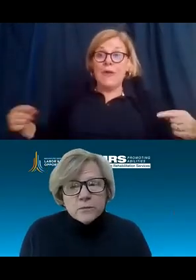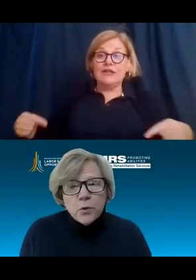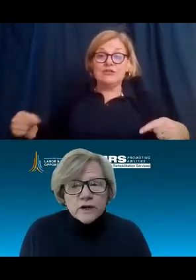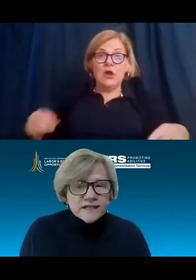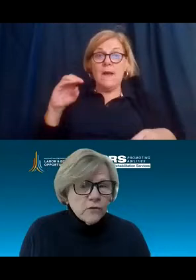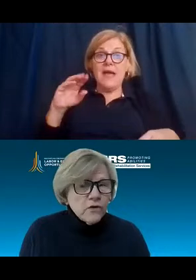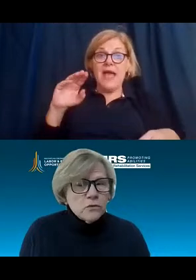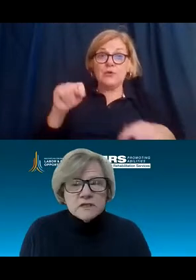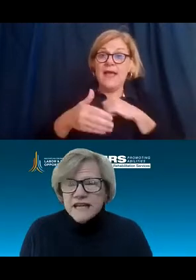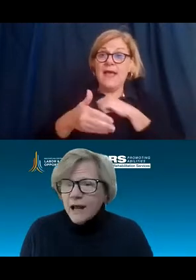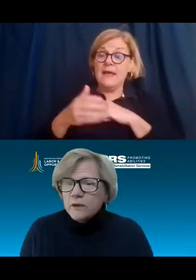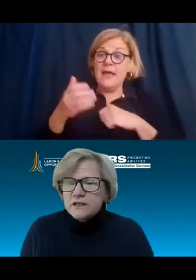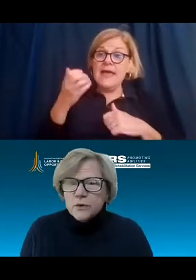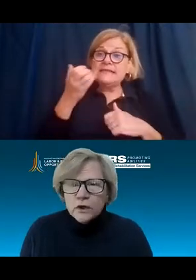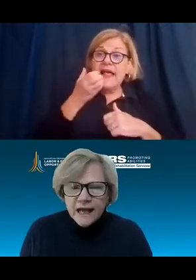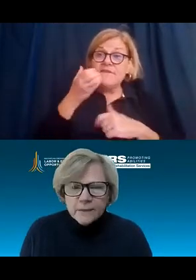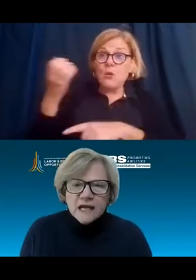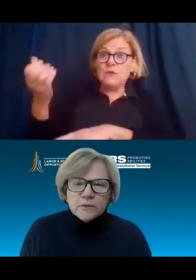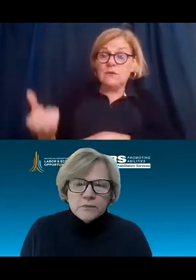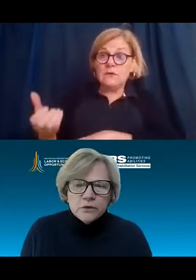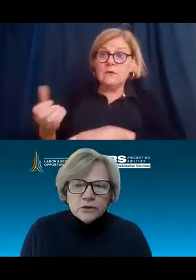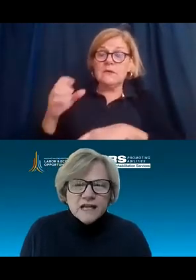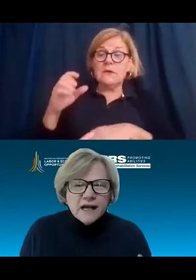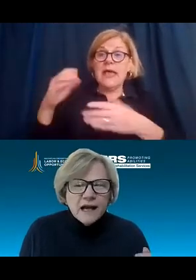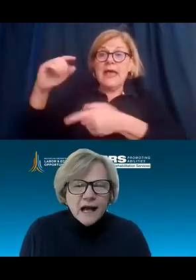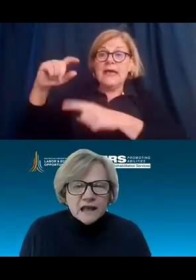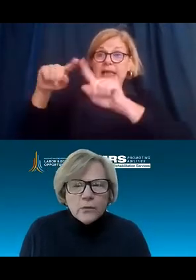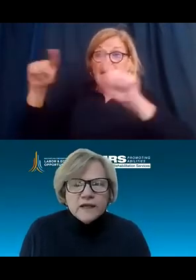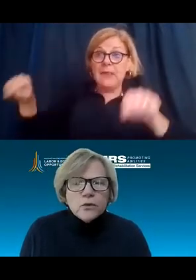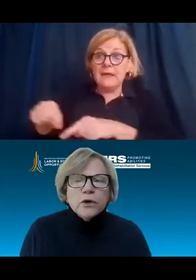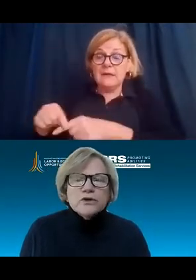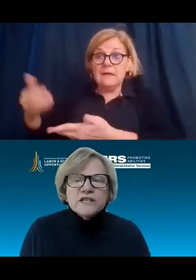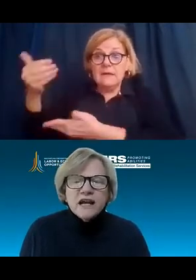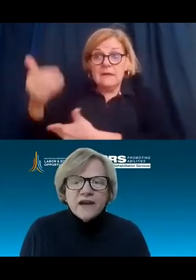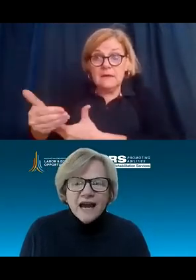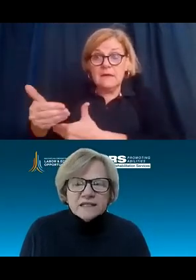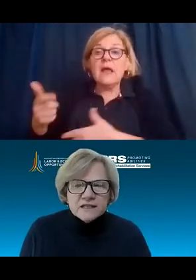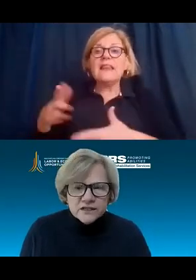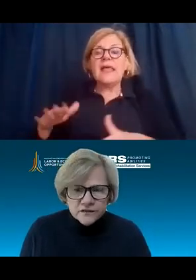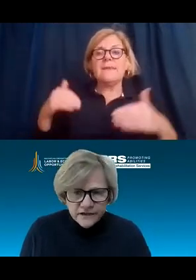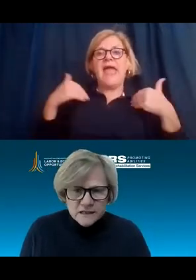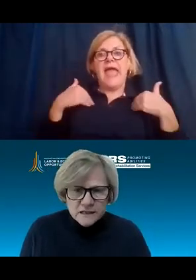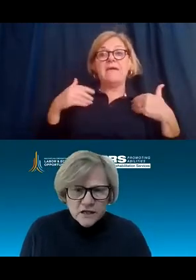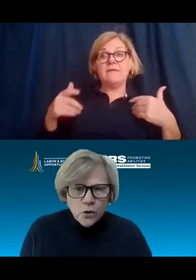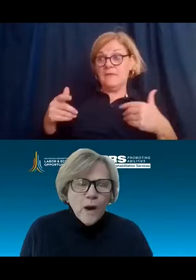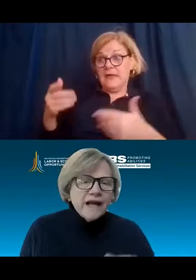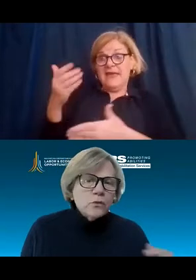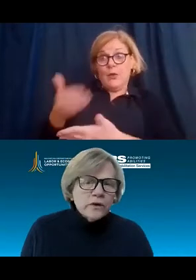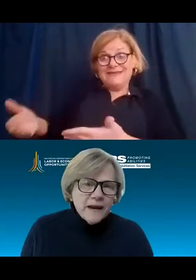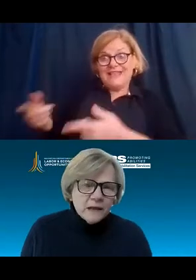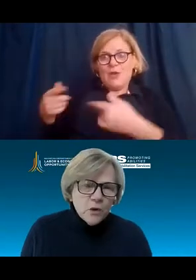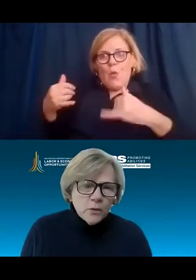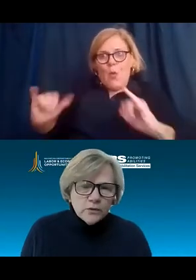can support cell phones, tablets, or laptop computers, allowing the worker to have access to devices